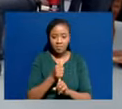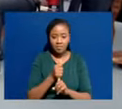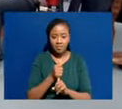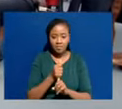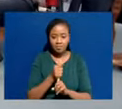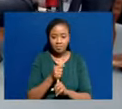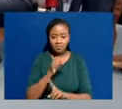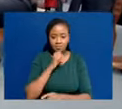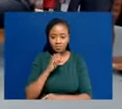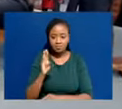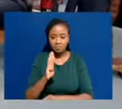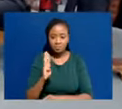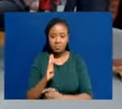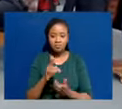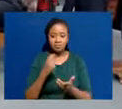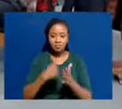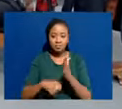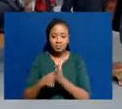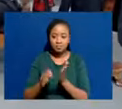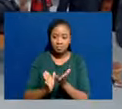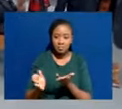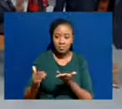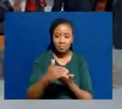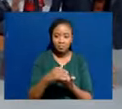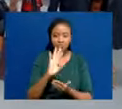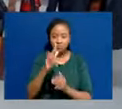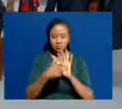revenues. Let me tell you, let me show you something I brought.